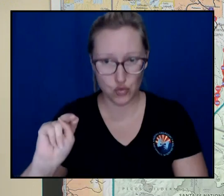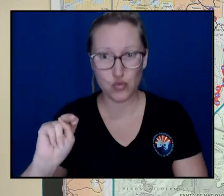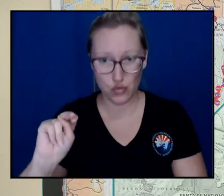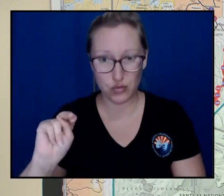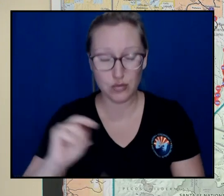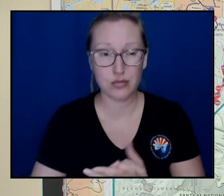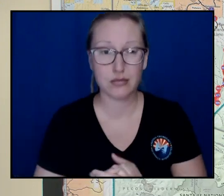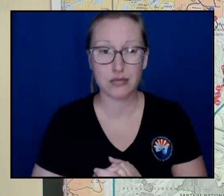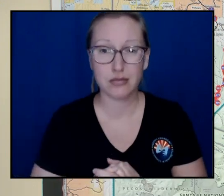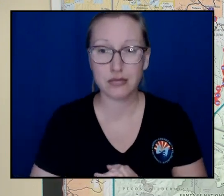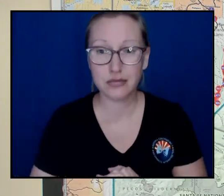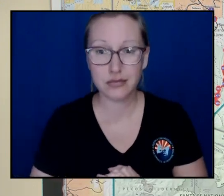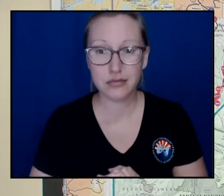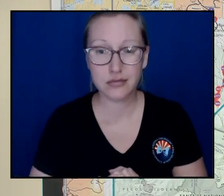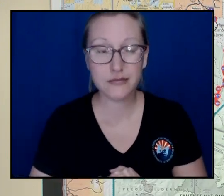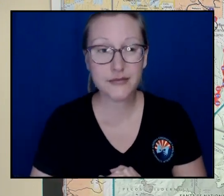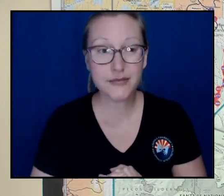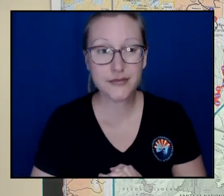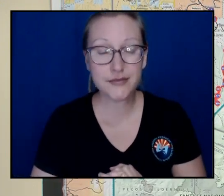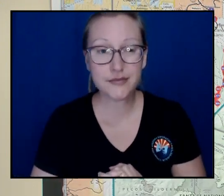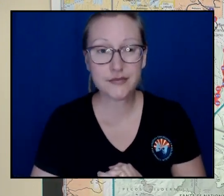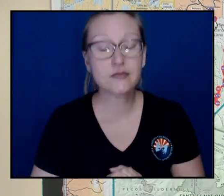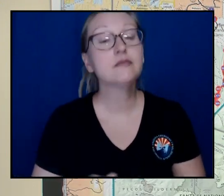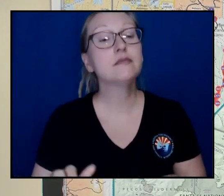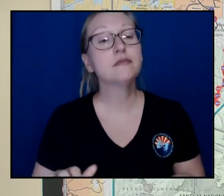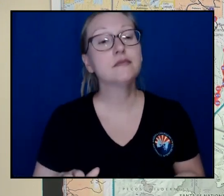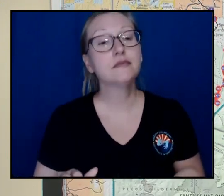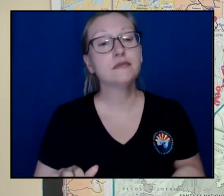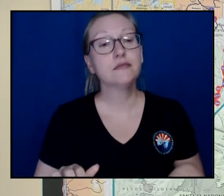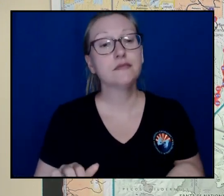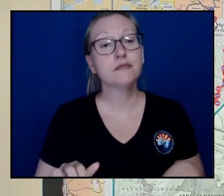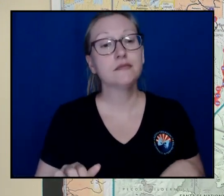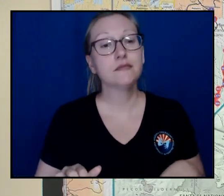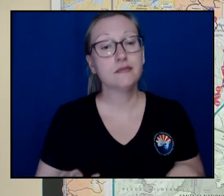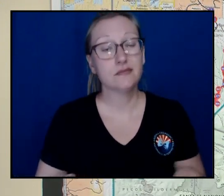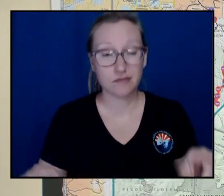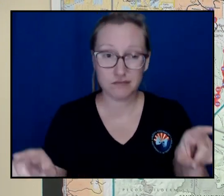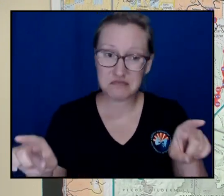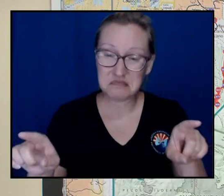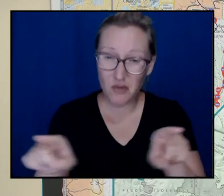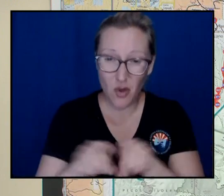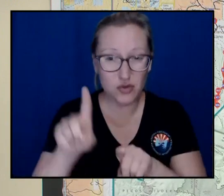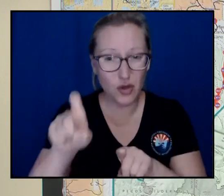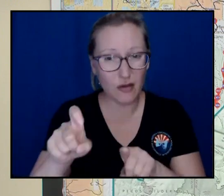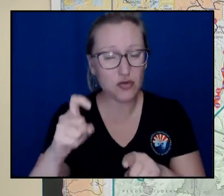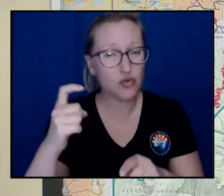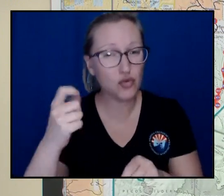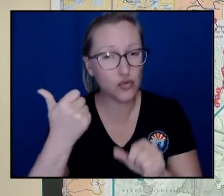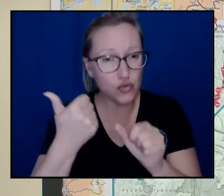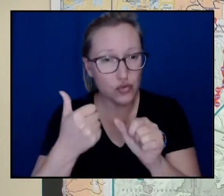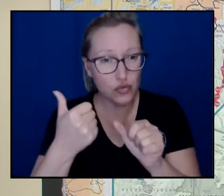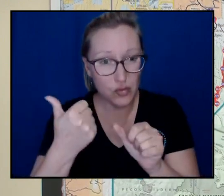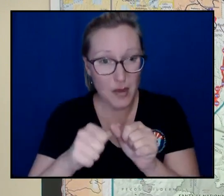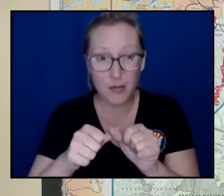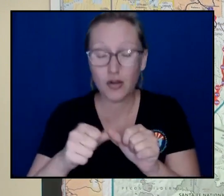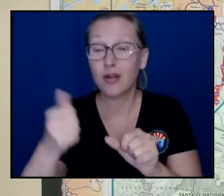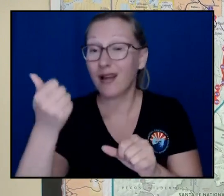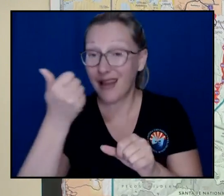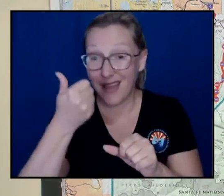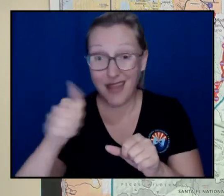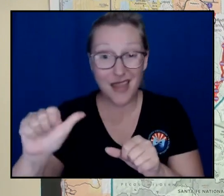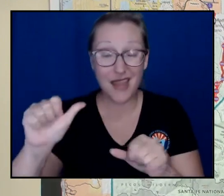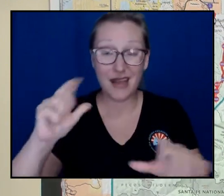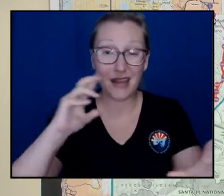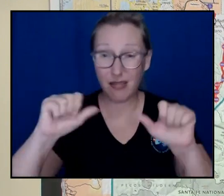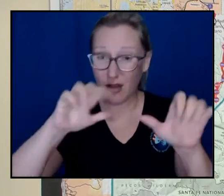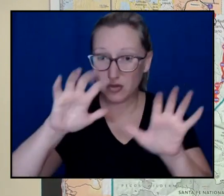consider too is that a lot of these storms that form anywhere in this area are also going to be capable of lightning. Just